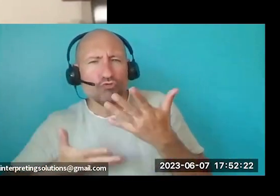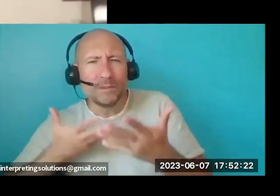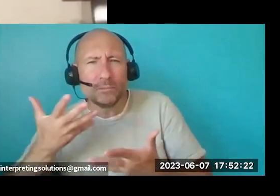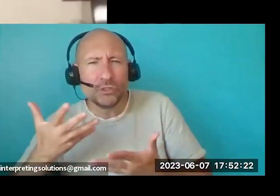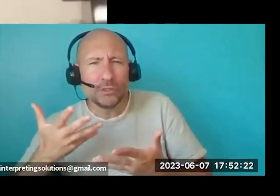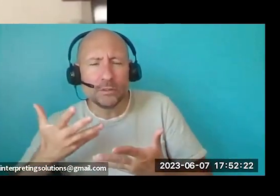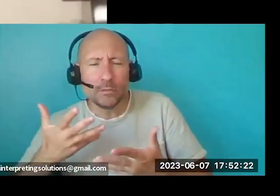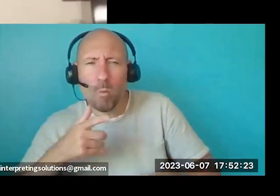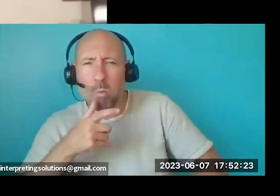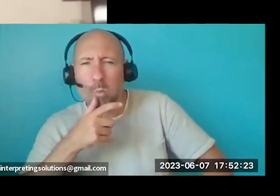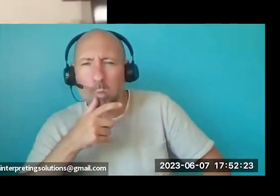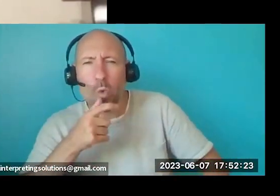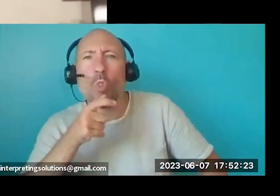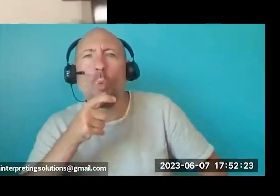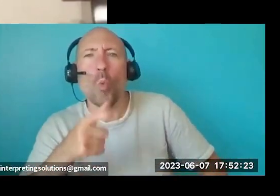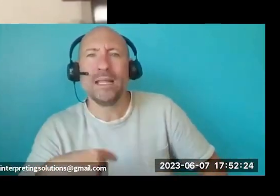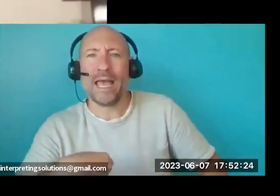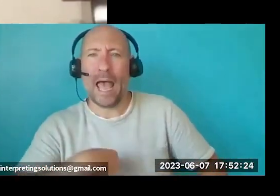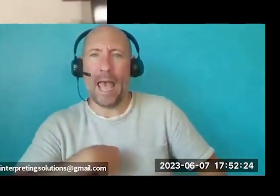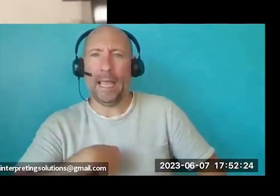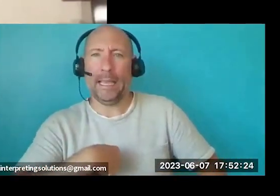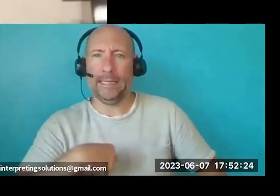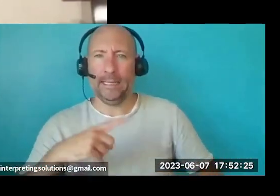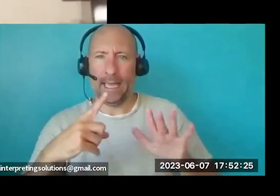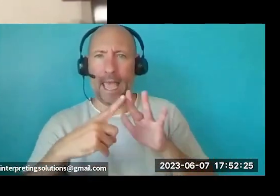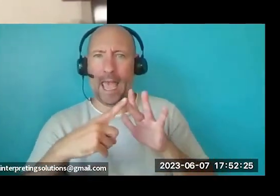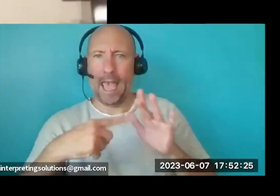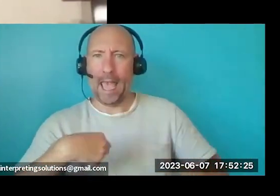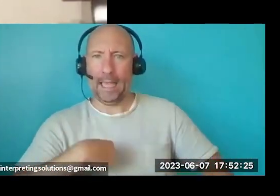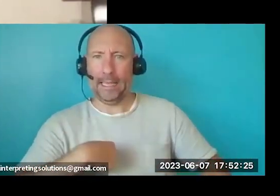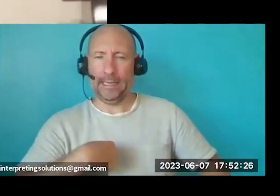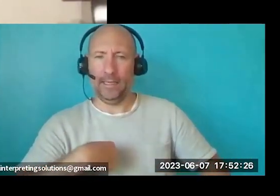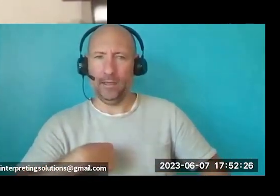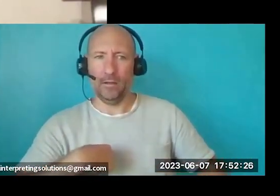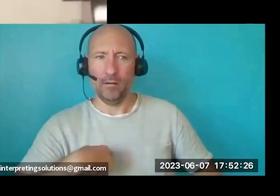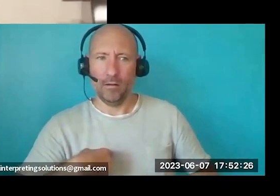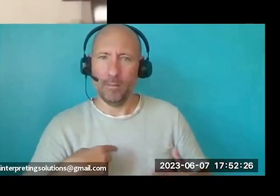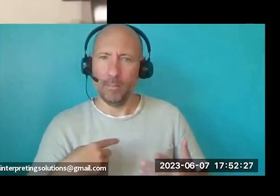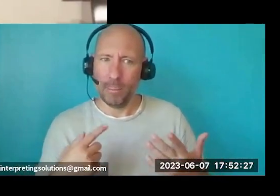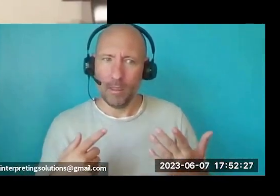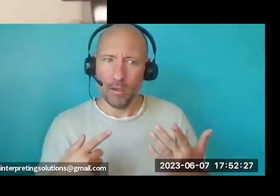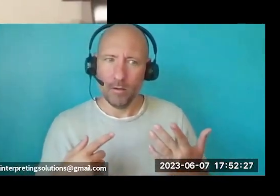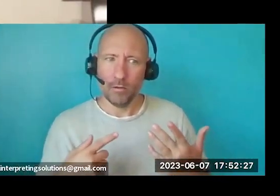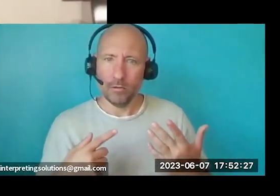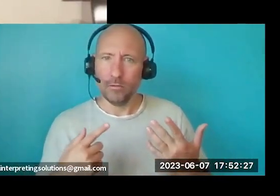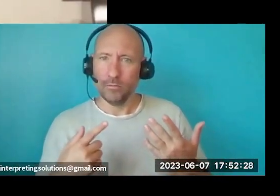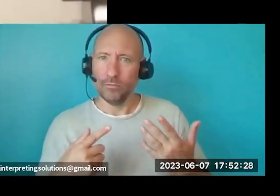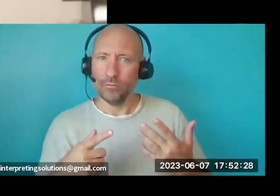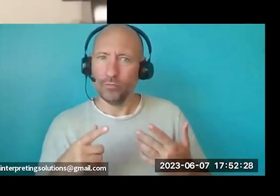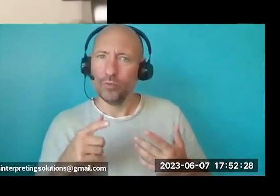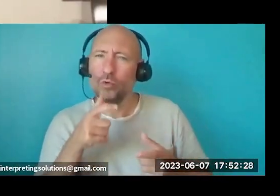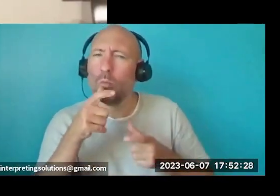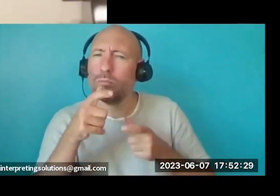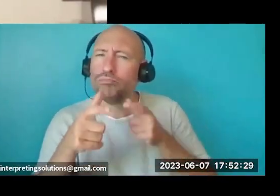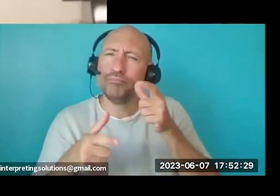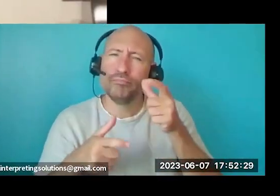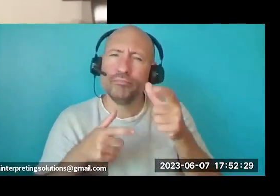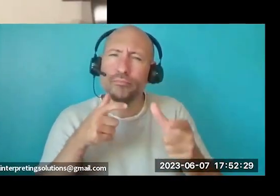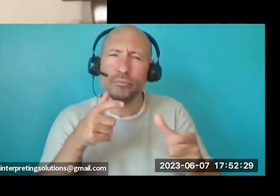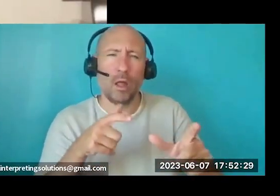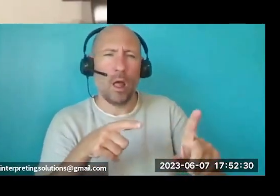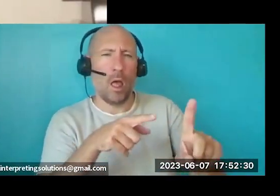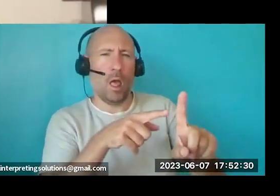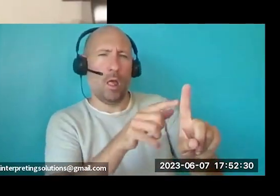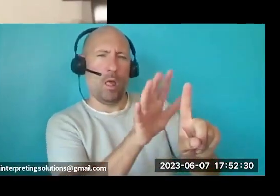pronoun. My voice spoke using the he pronoun, describing the